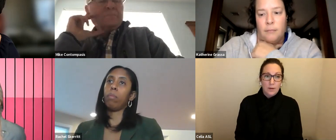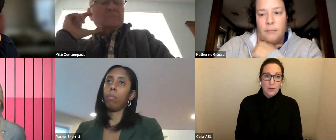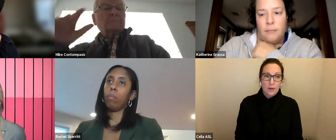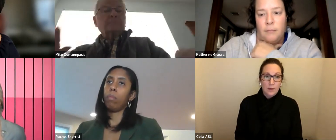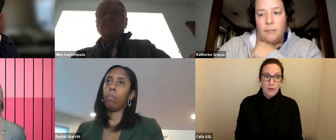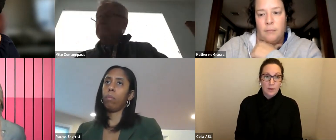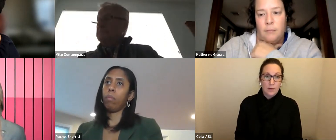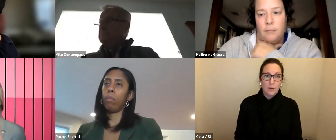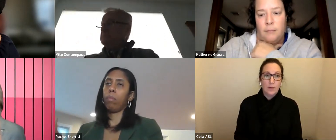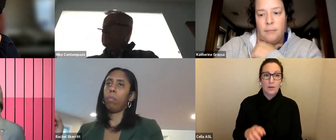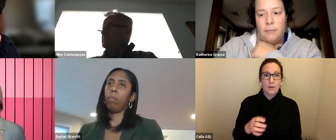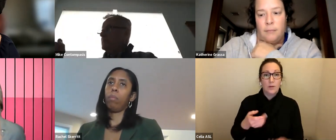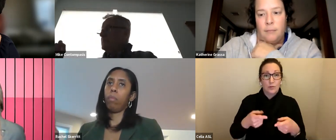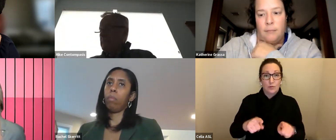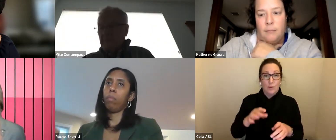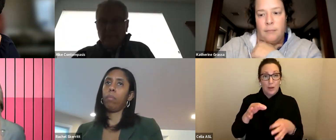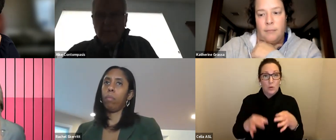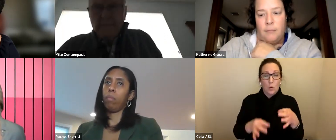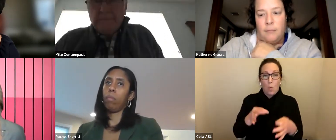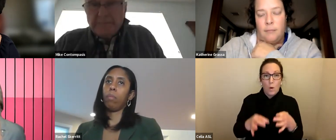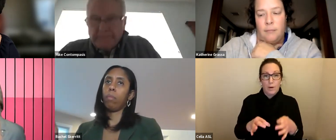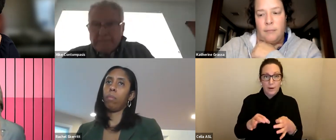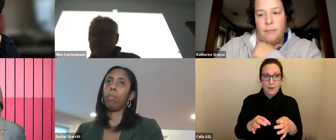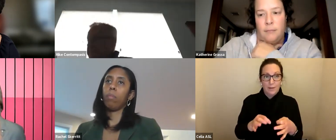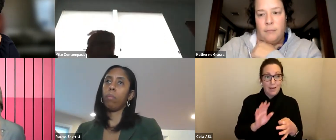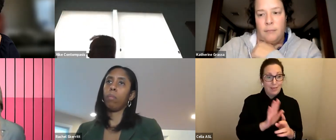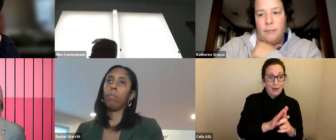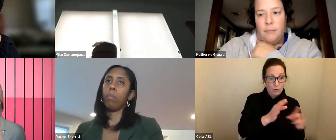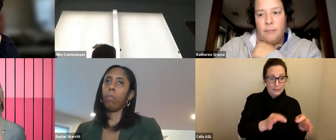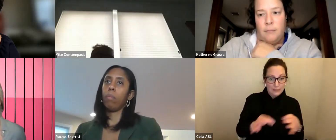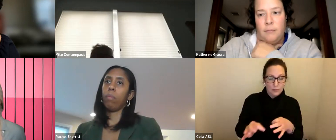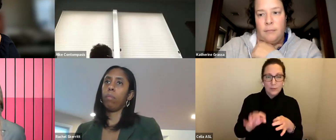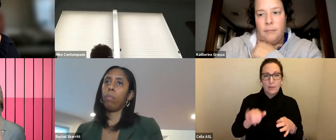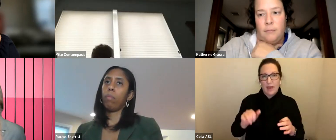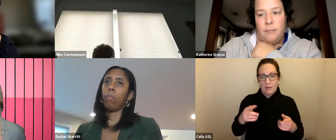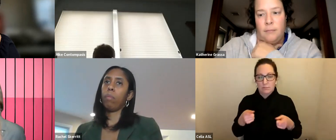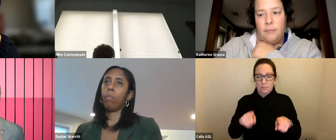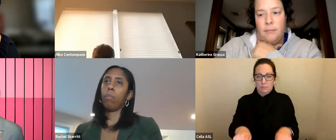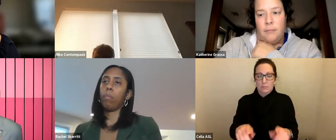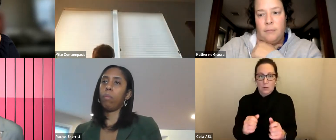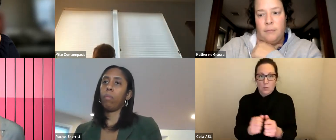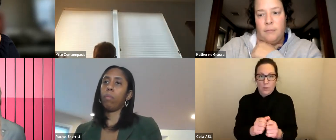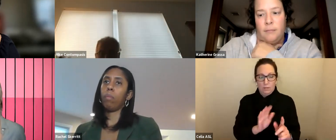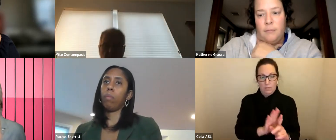during the court proceedings over the past couple of months. Thank you. No problem.